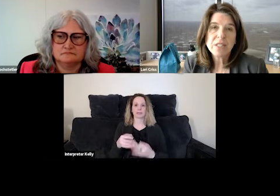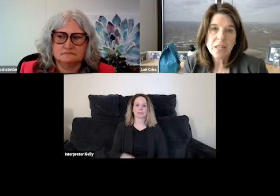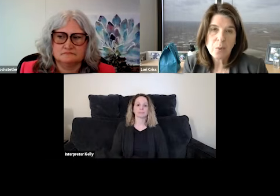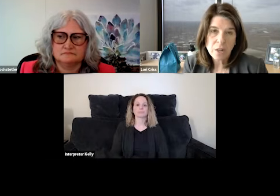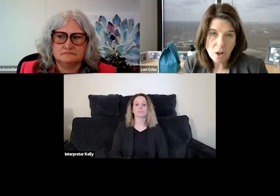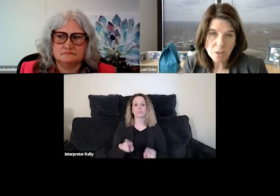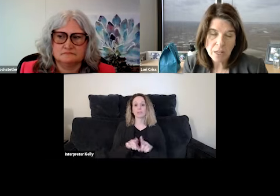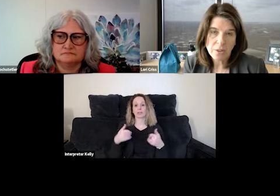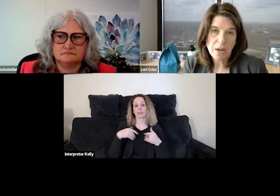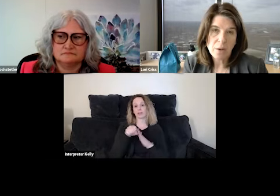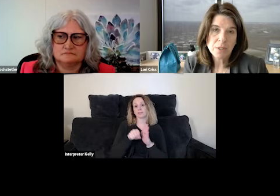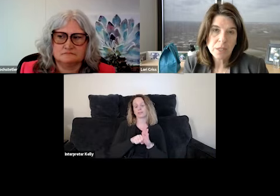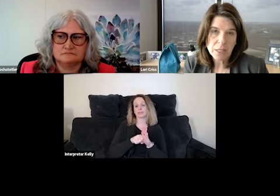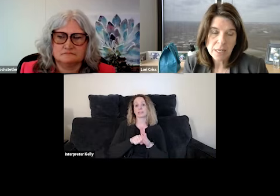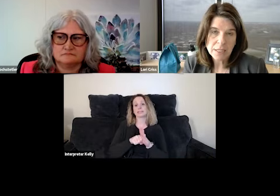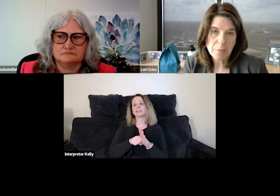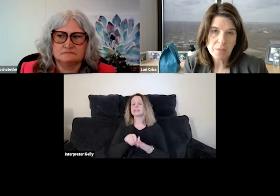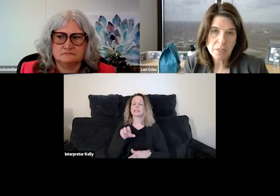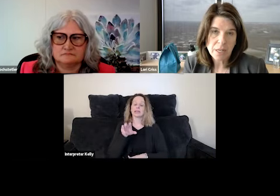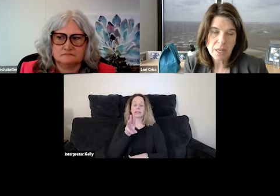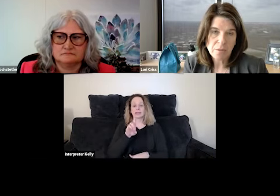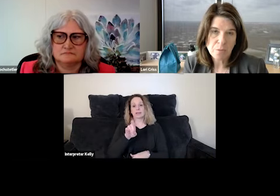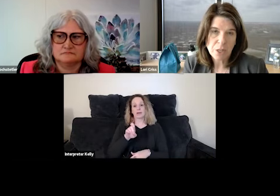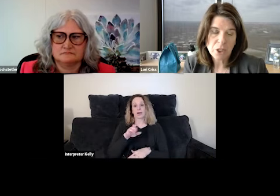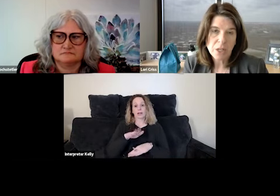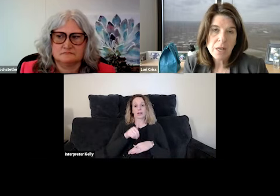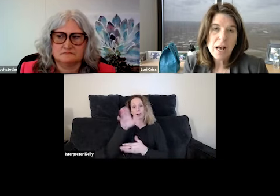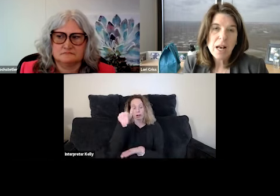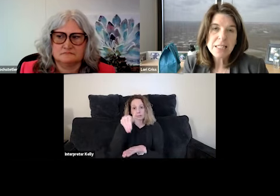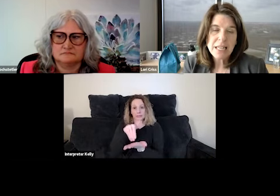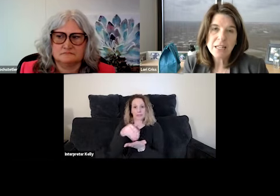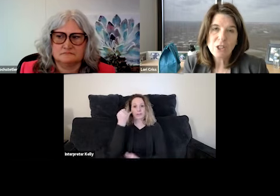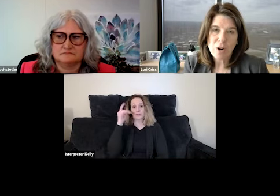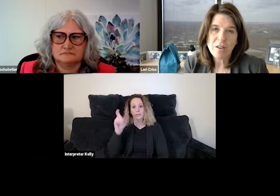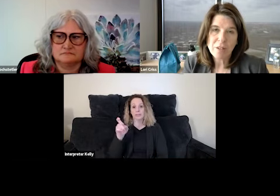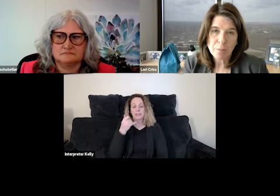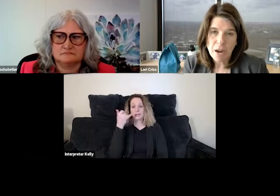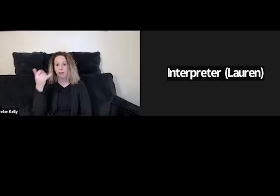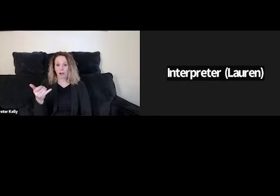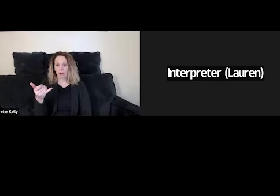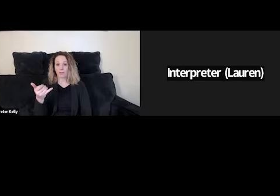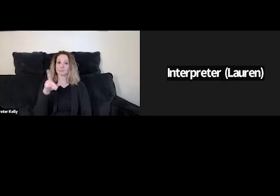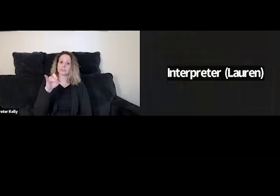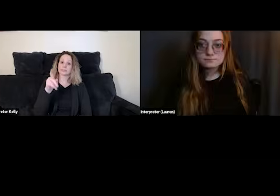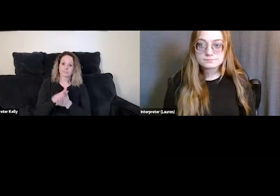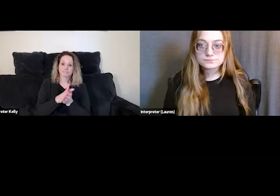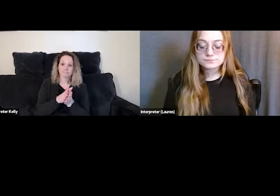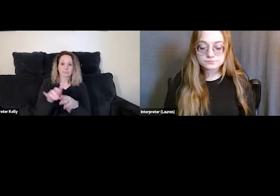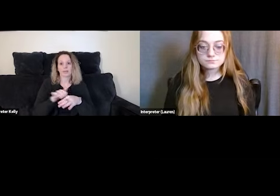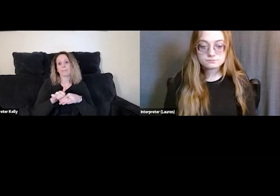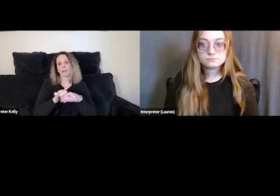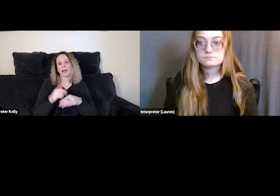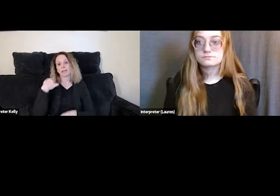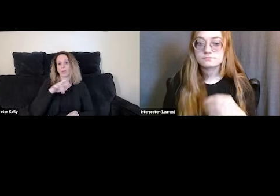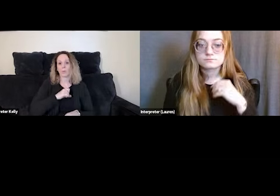also have a statewide call center that helps to collect some of this data and information. Data driving practice so that